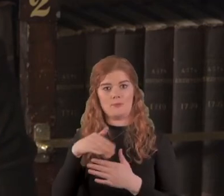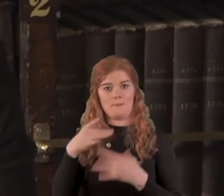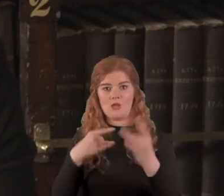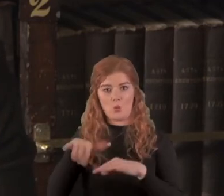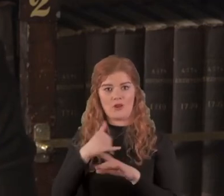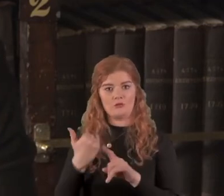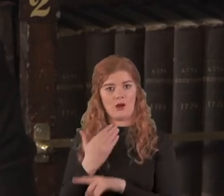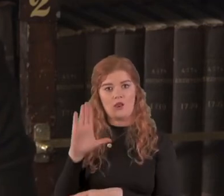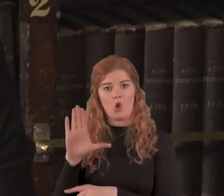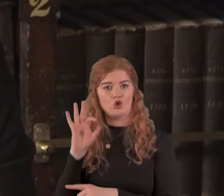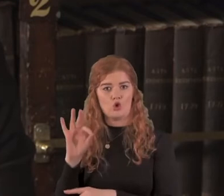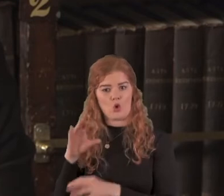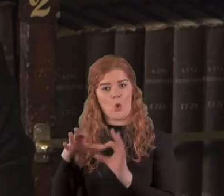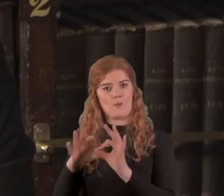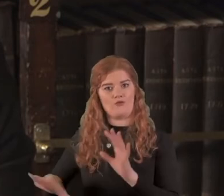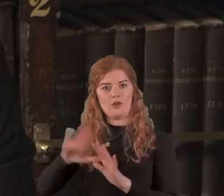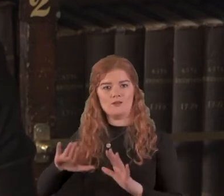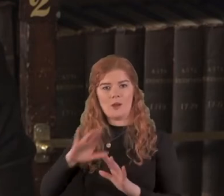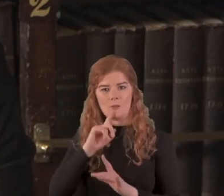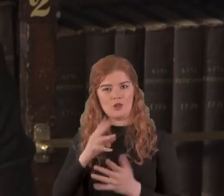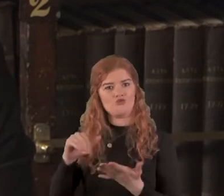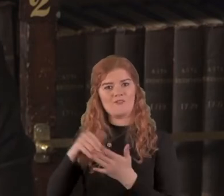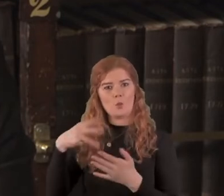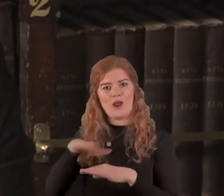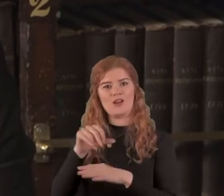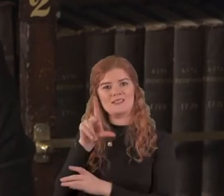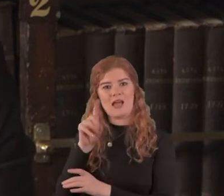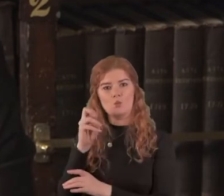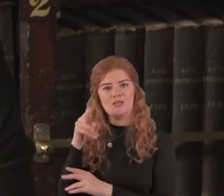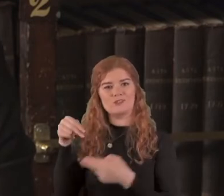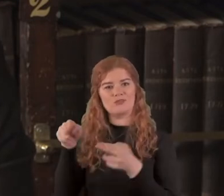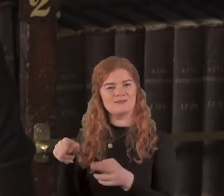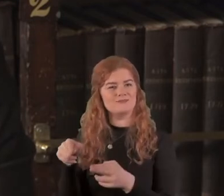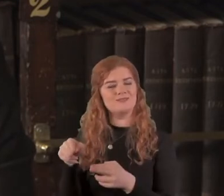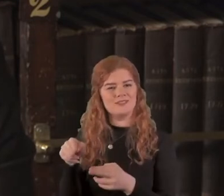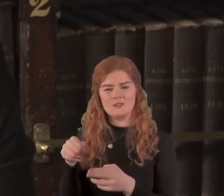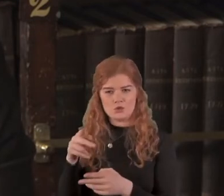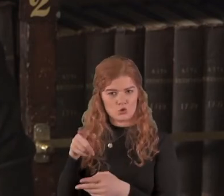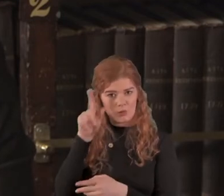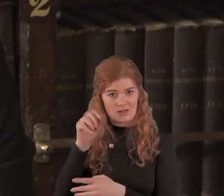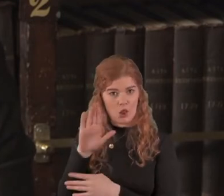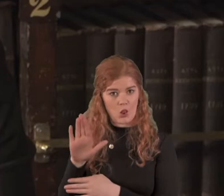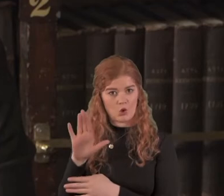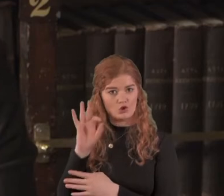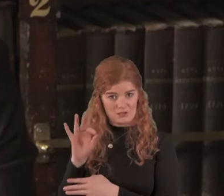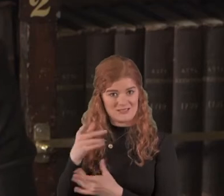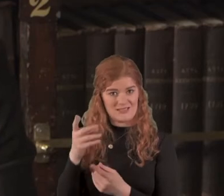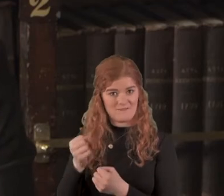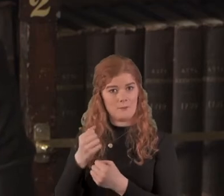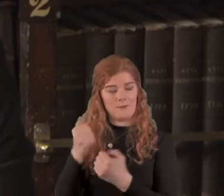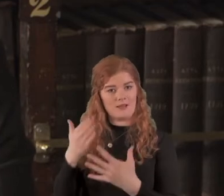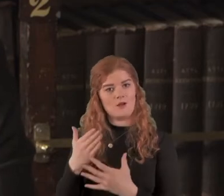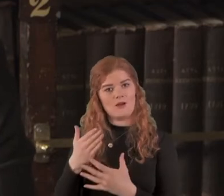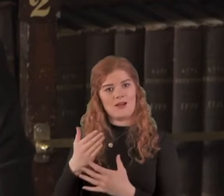turned up. But not only did they turned up in Downing Street. To what extent did Lloyd George have a very significant home